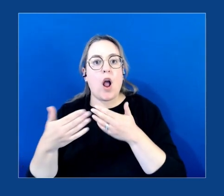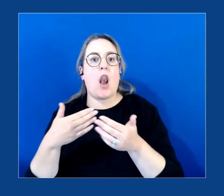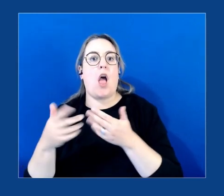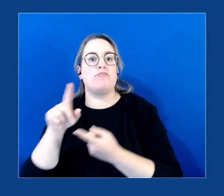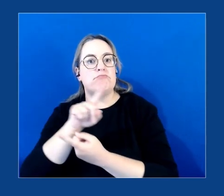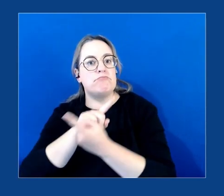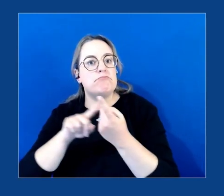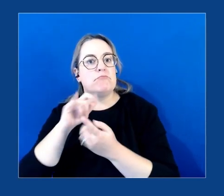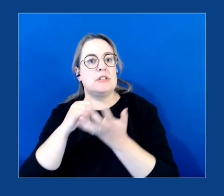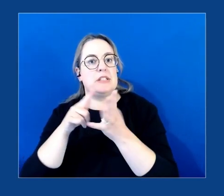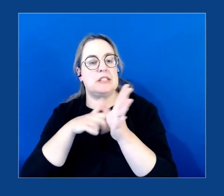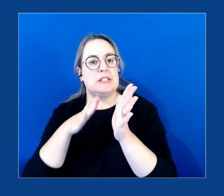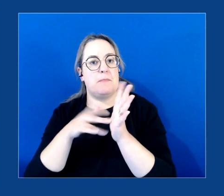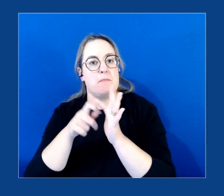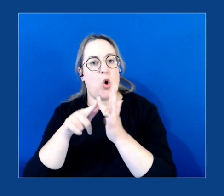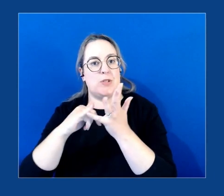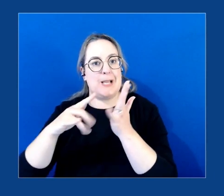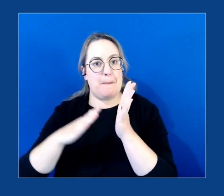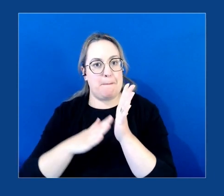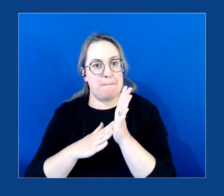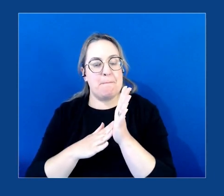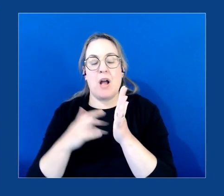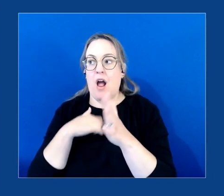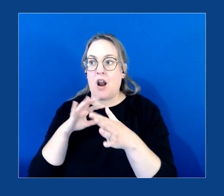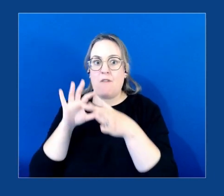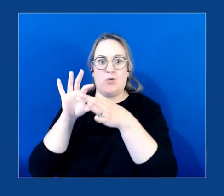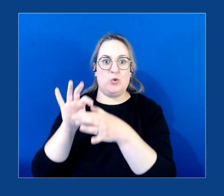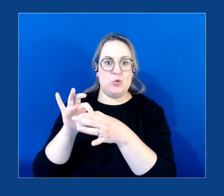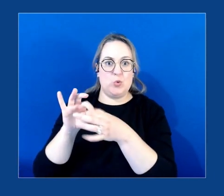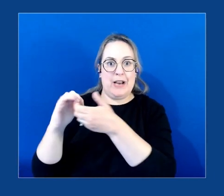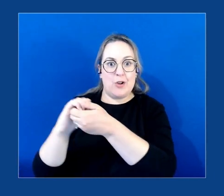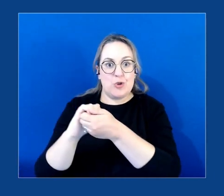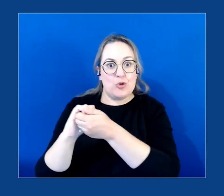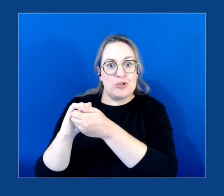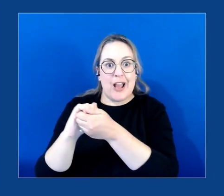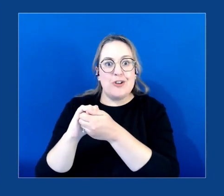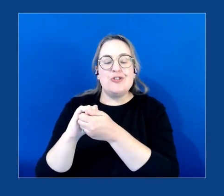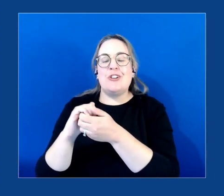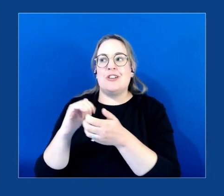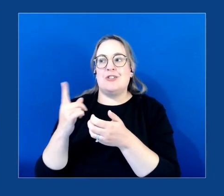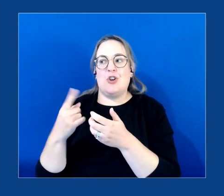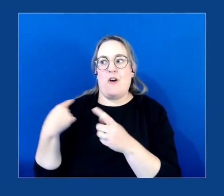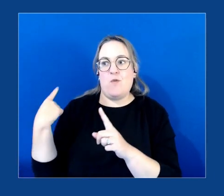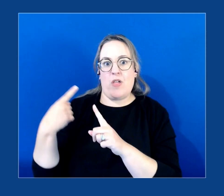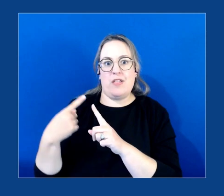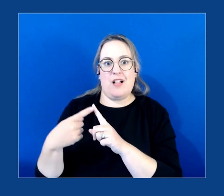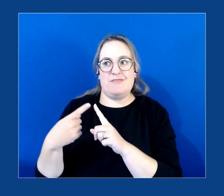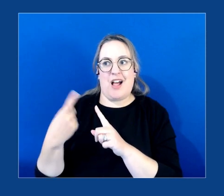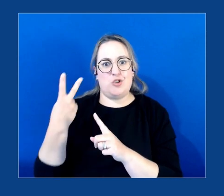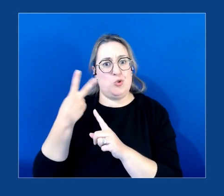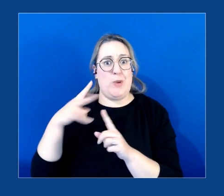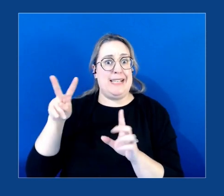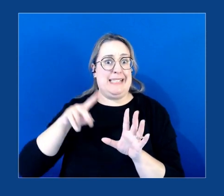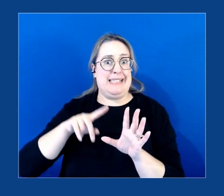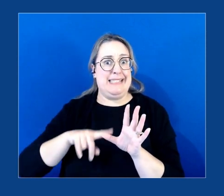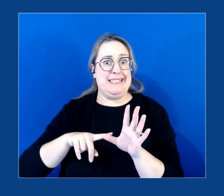coordinator, and have enjoyed an association for much of those last two decades. I just